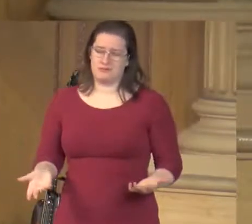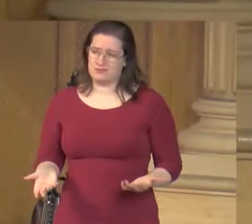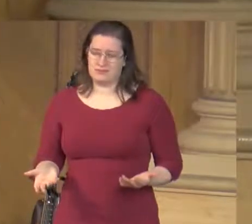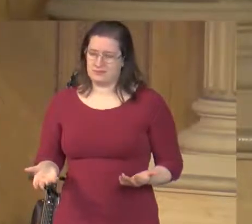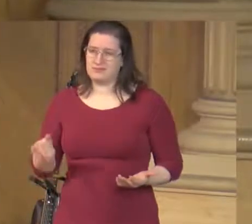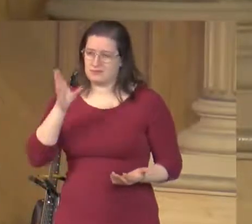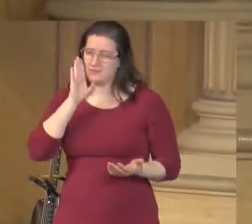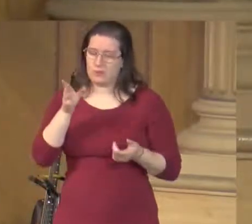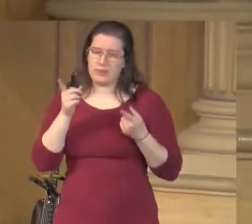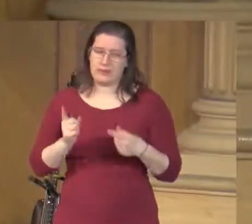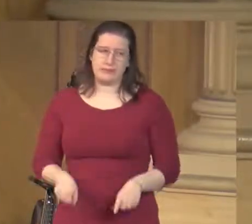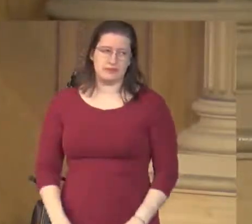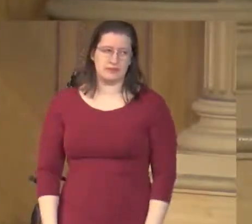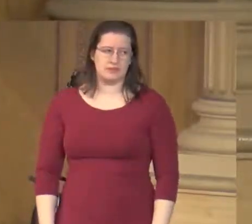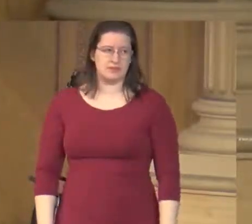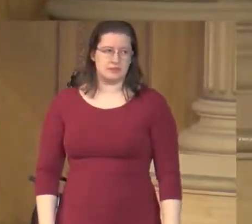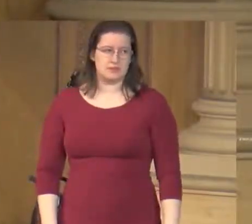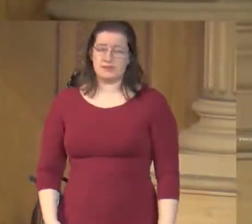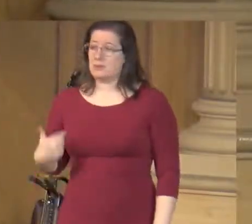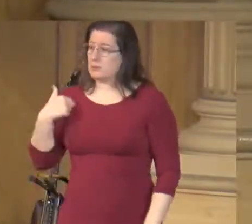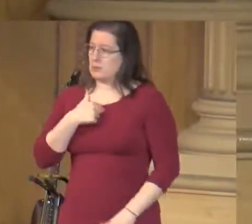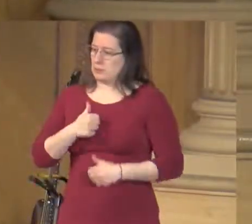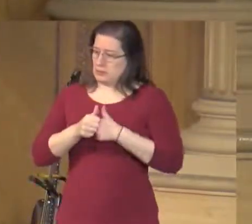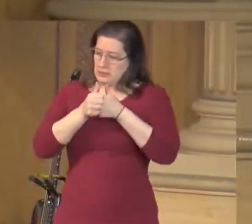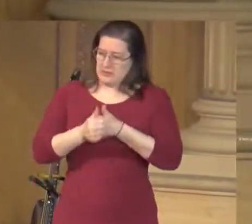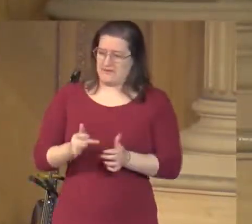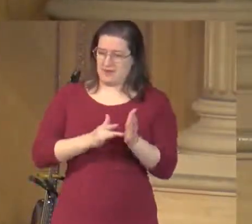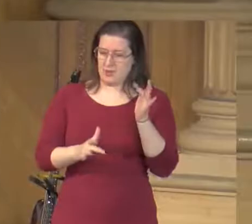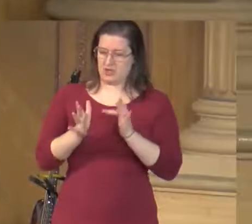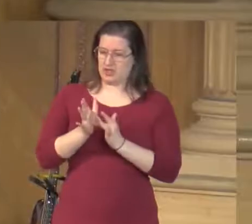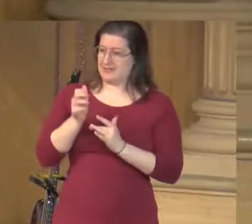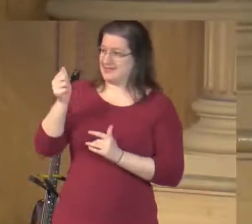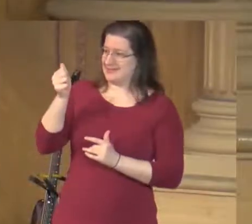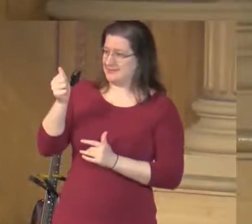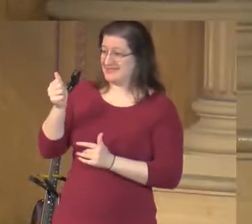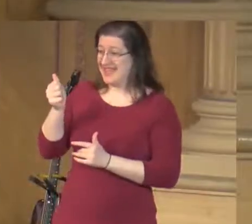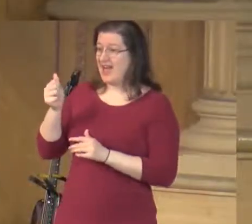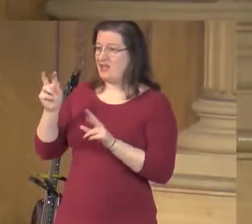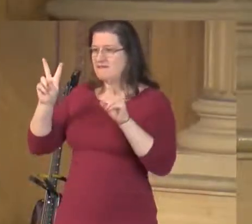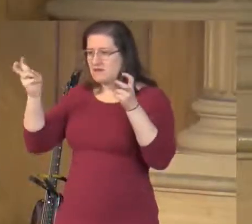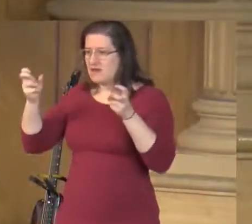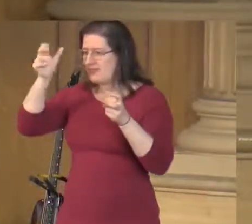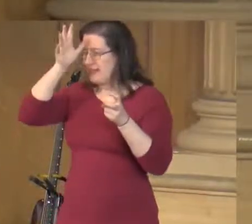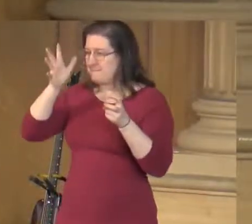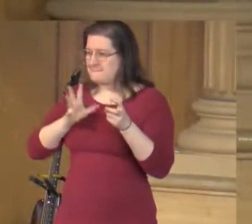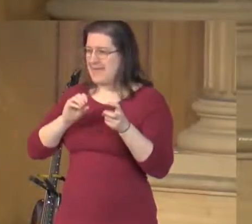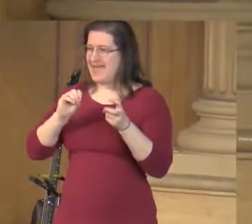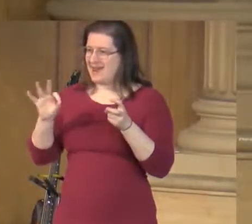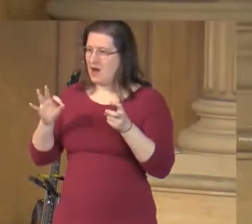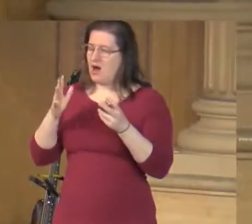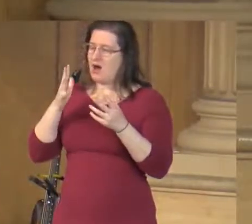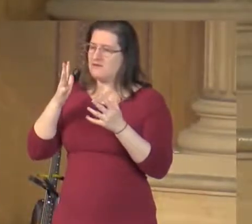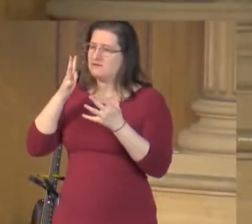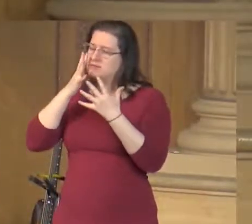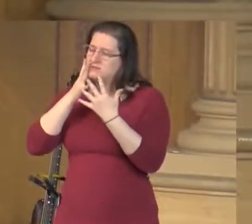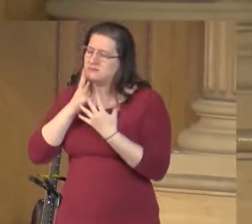That shouldn't be surprising in a life where we're following Jesus, who was the man of sorrows and who went to the cross and died.